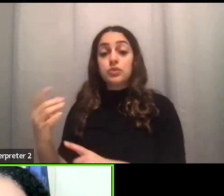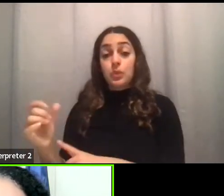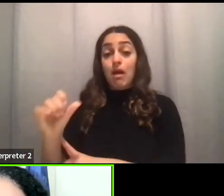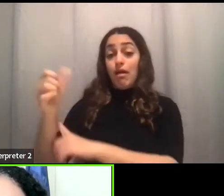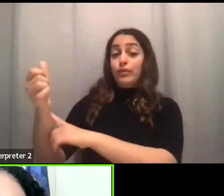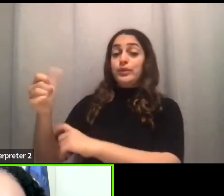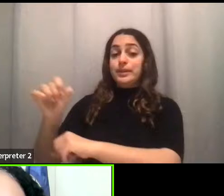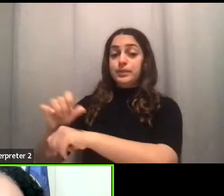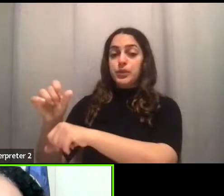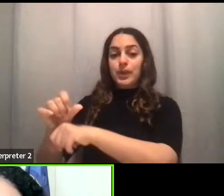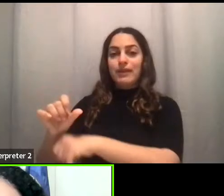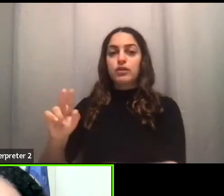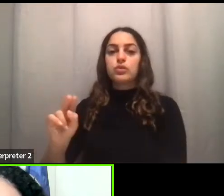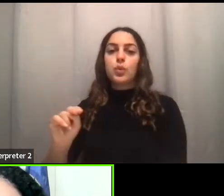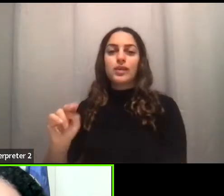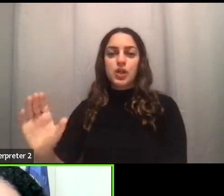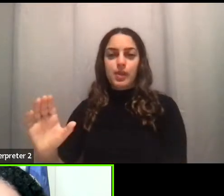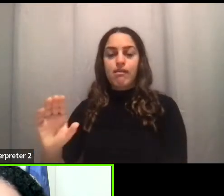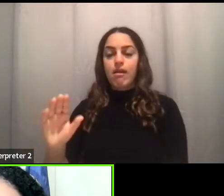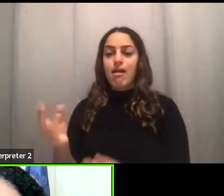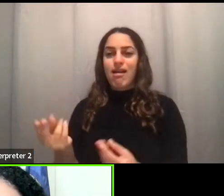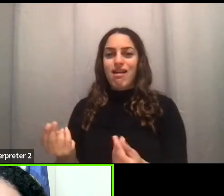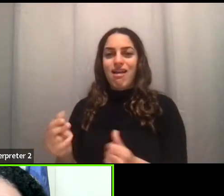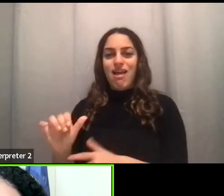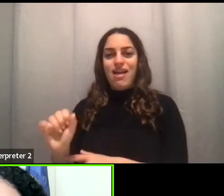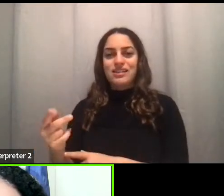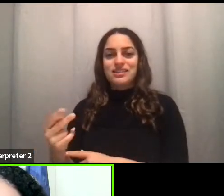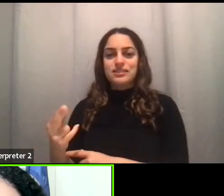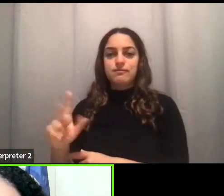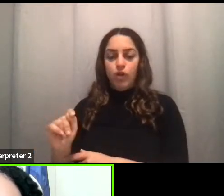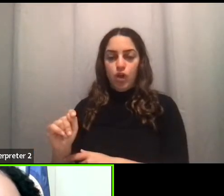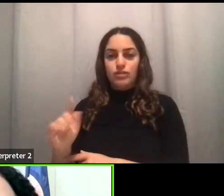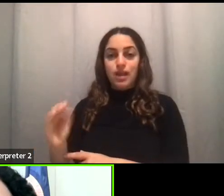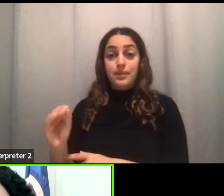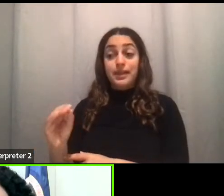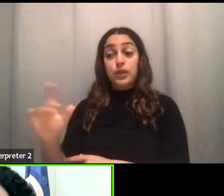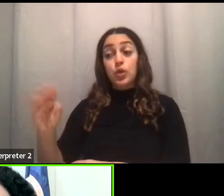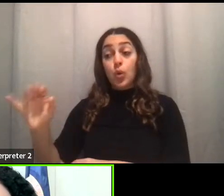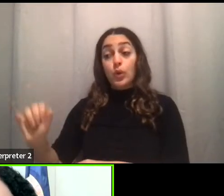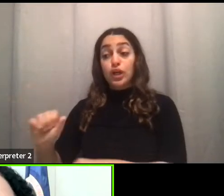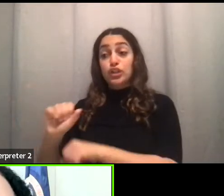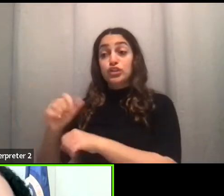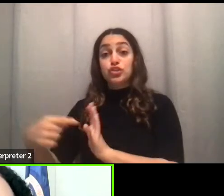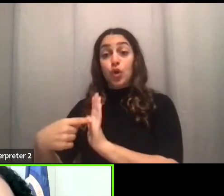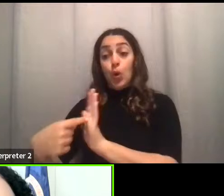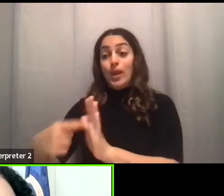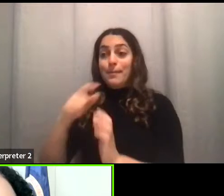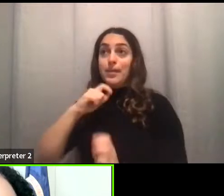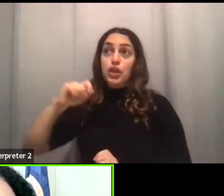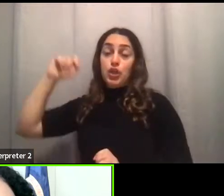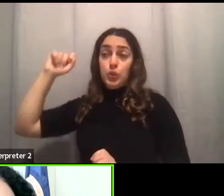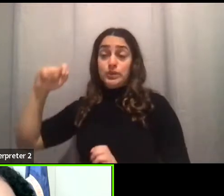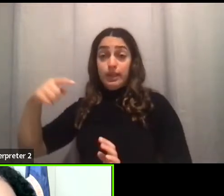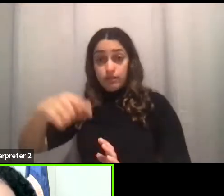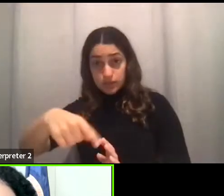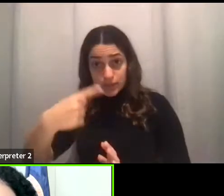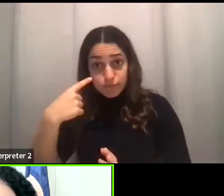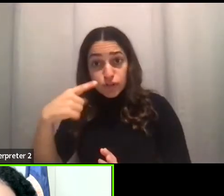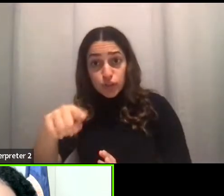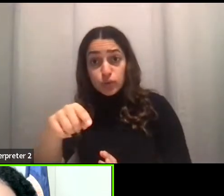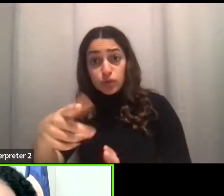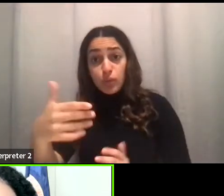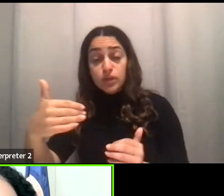company whose co-worker showed him a noose saying quote this is for you do you want to hang from the family